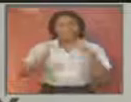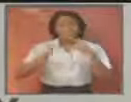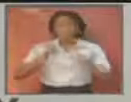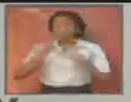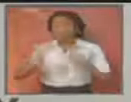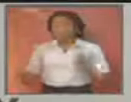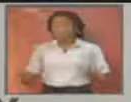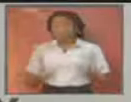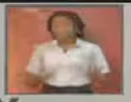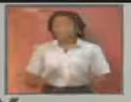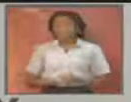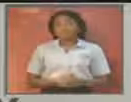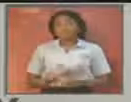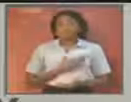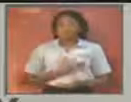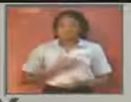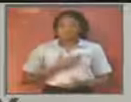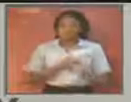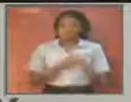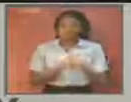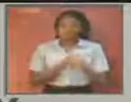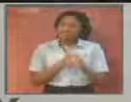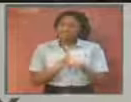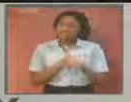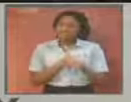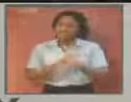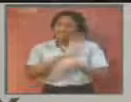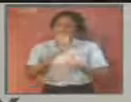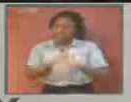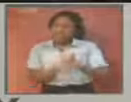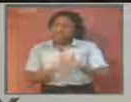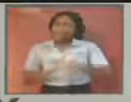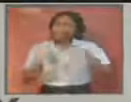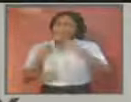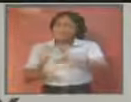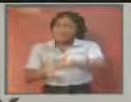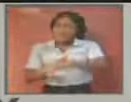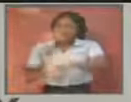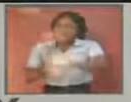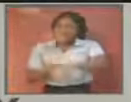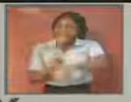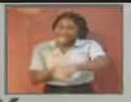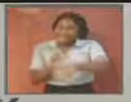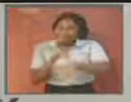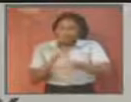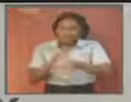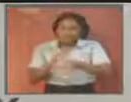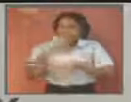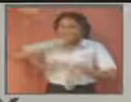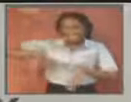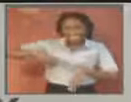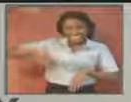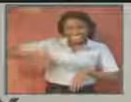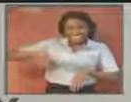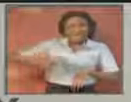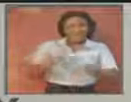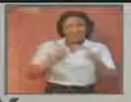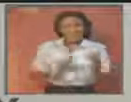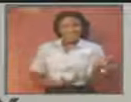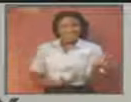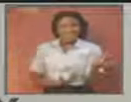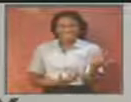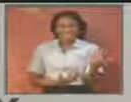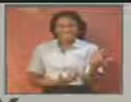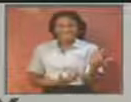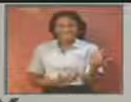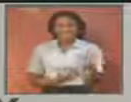to keep your appointments and the stipulated times, as this will minimize your waiting period and as